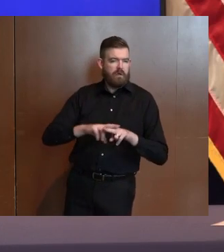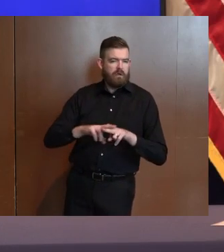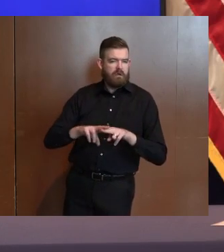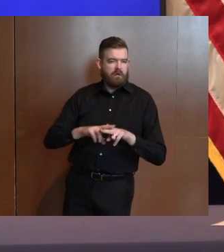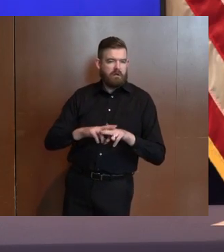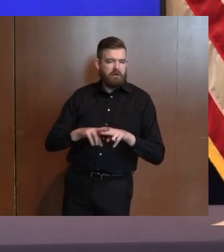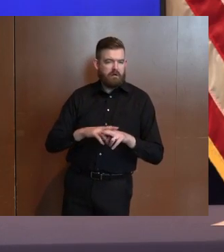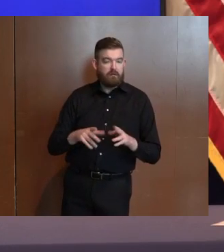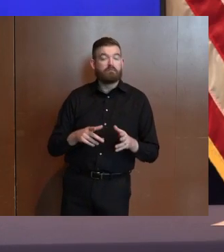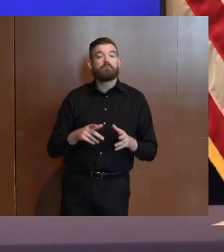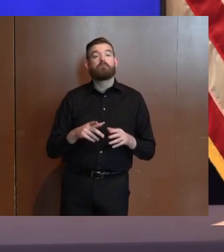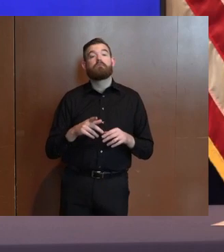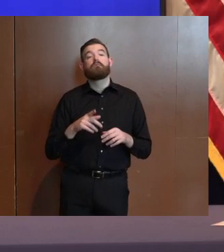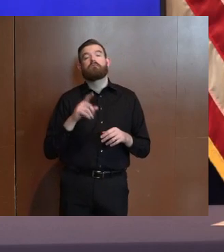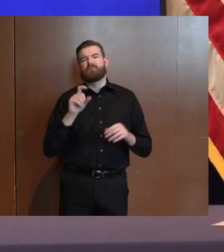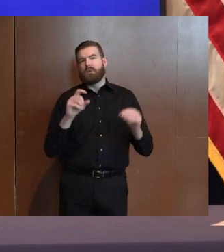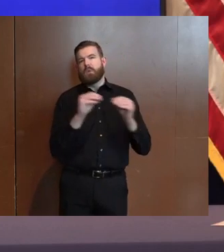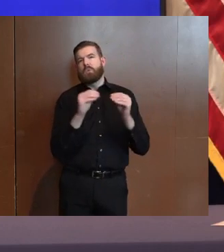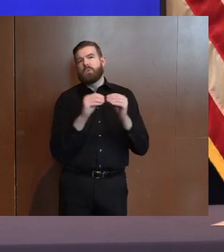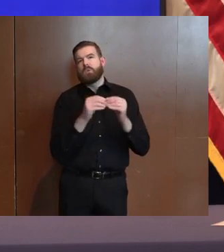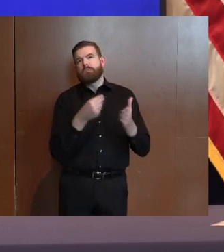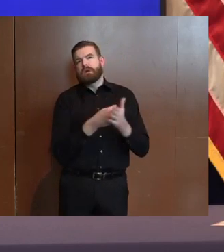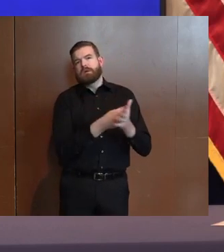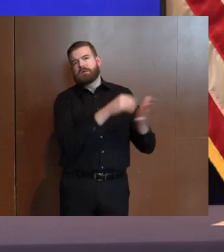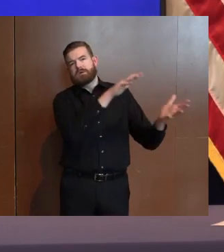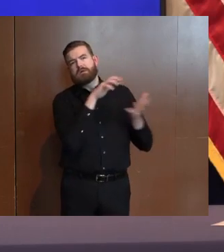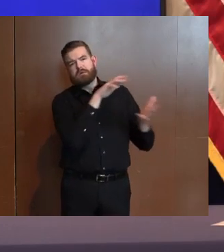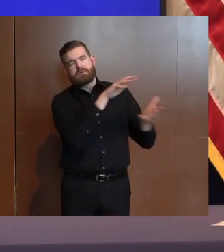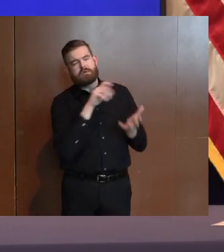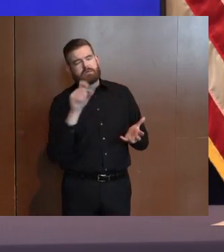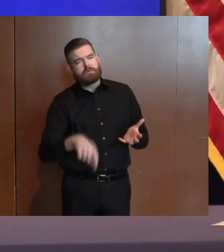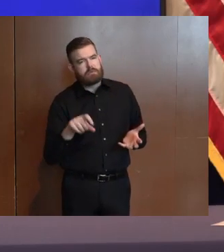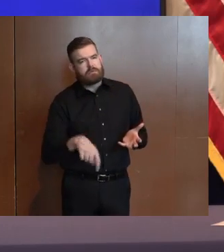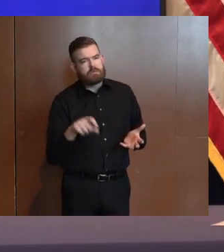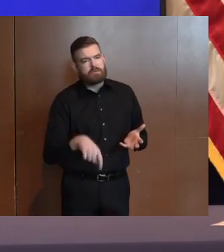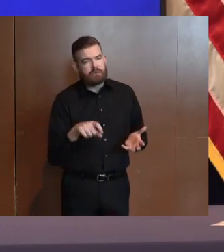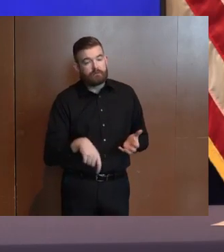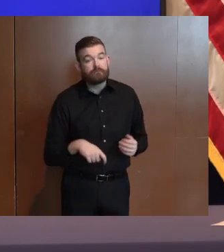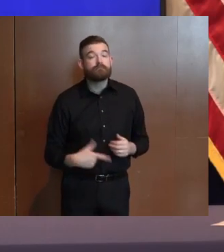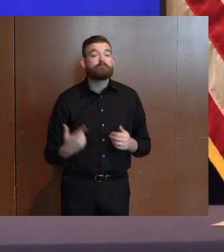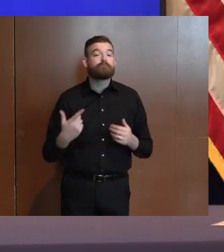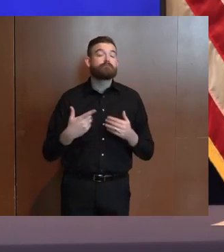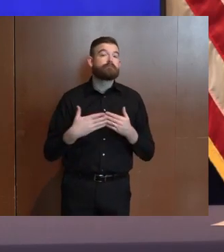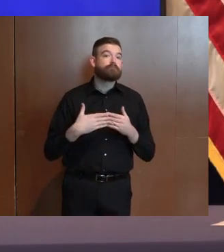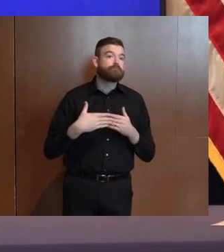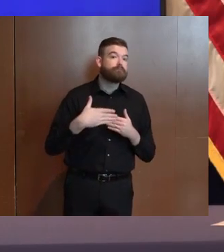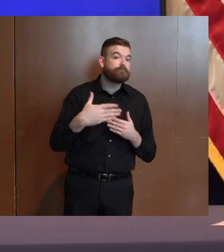But a lot of this is to be determined, John, on exactly how this plays out.